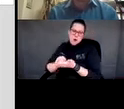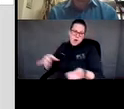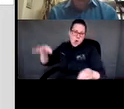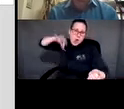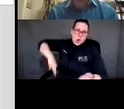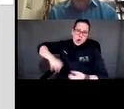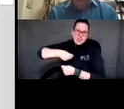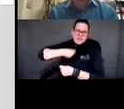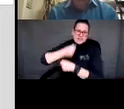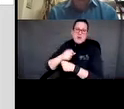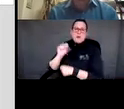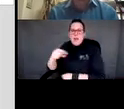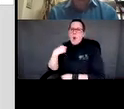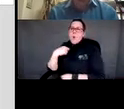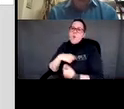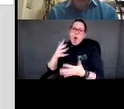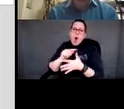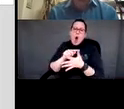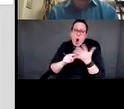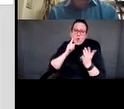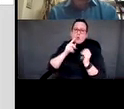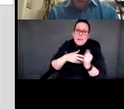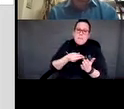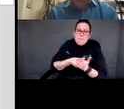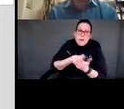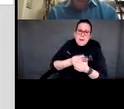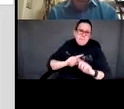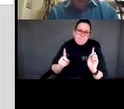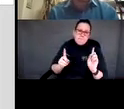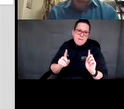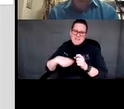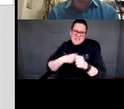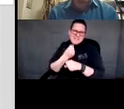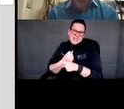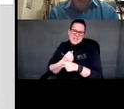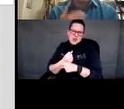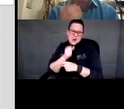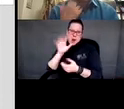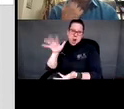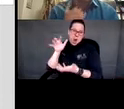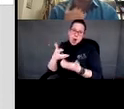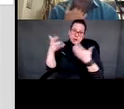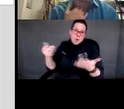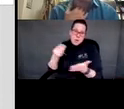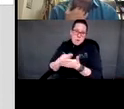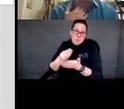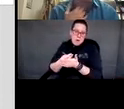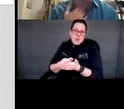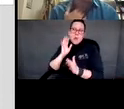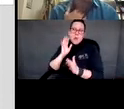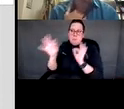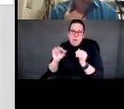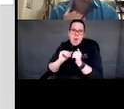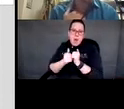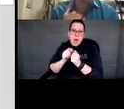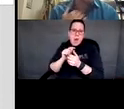we have some austerity measures in place, but it's going to be a down year for us. And we kind of explained to them how we're going to fund some of our